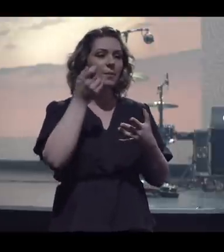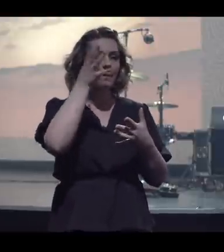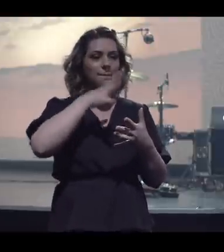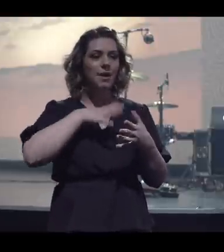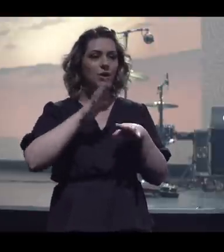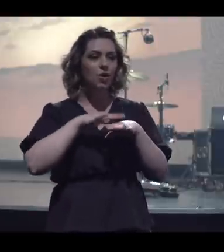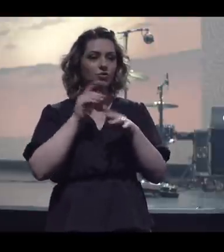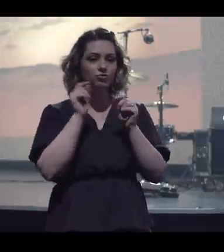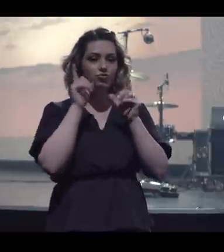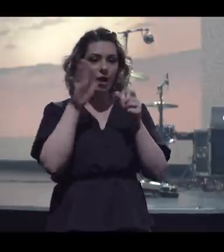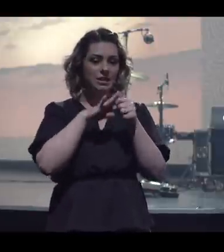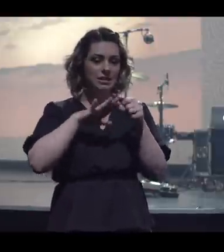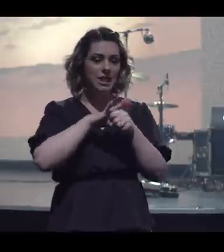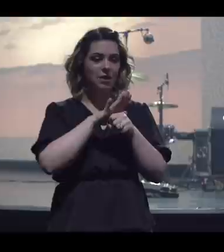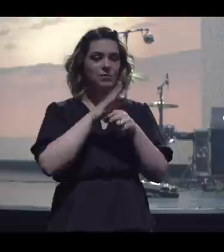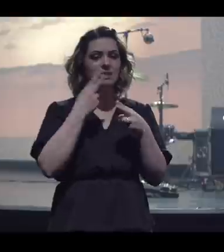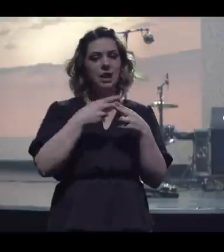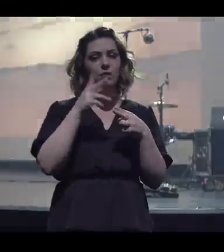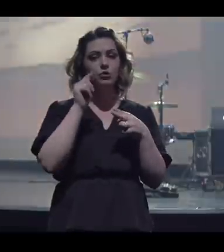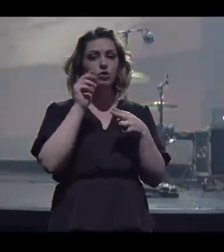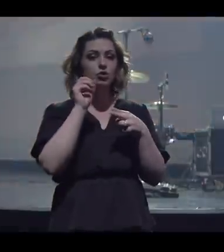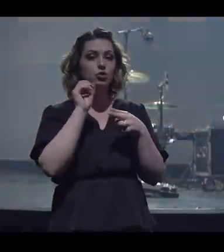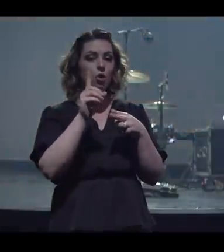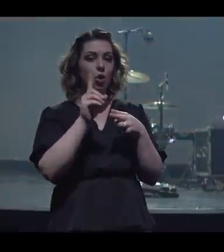this is his story.